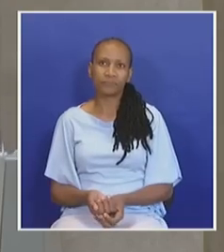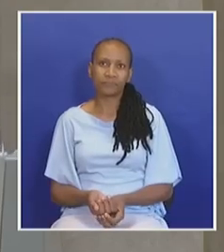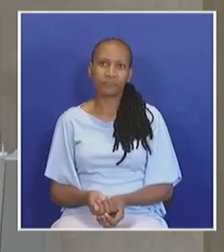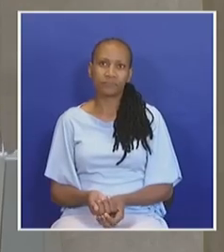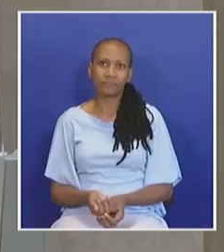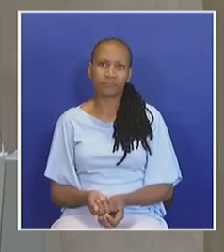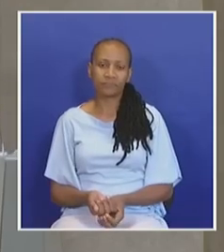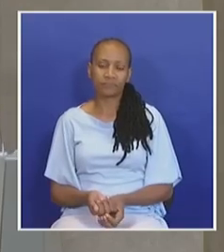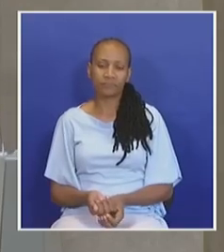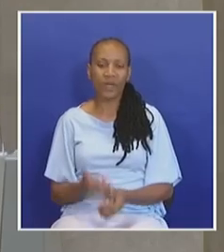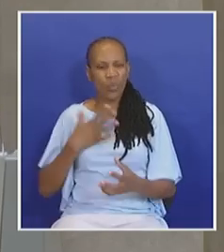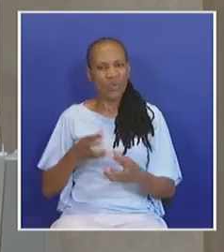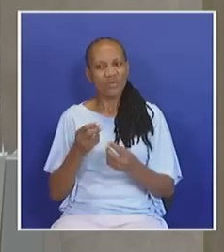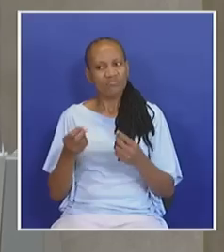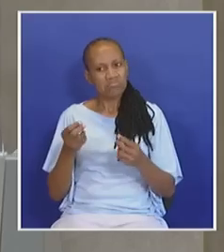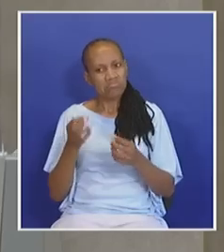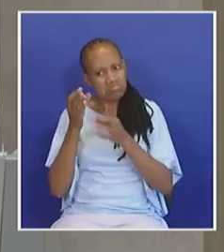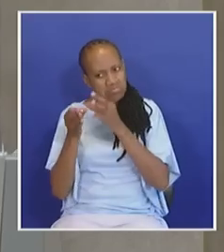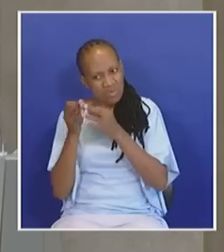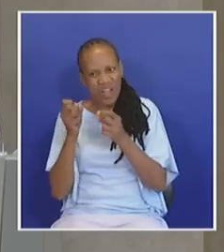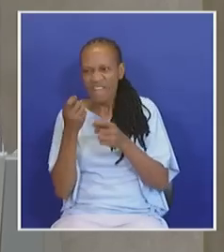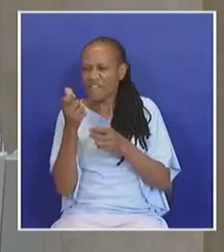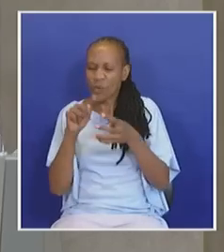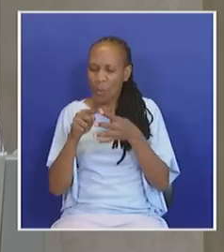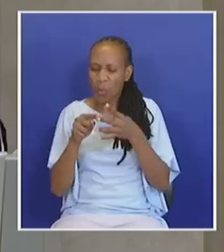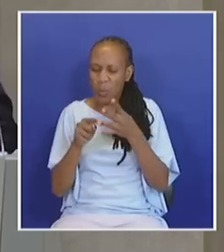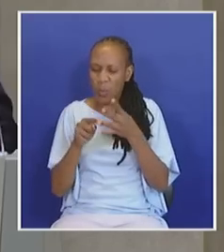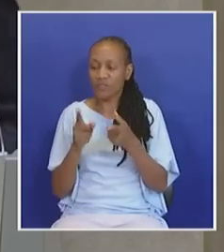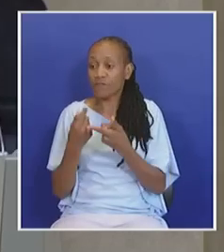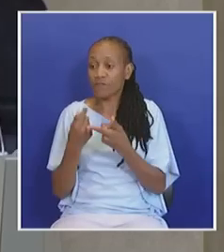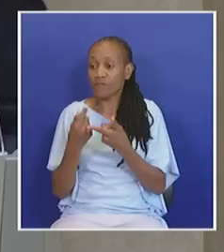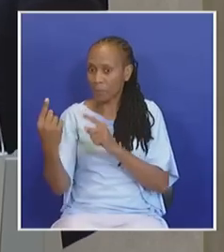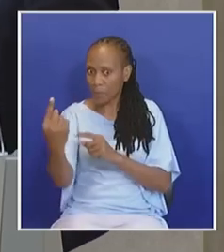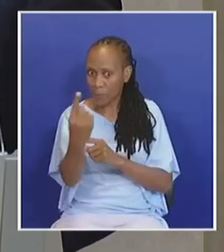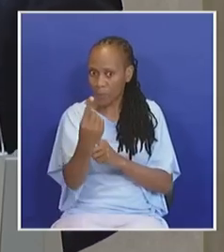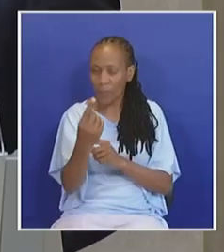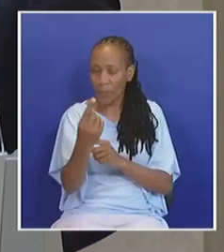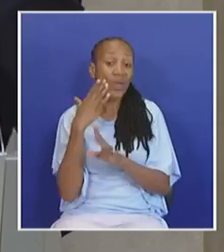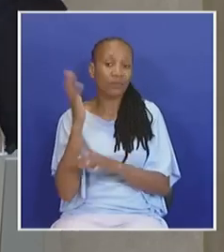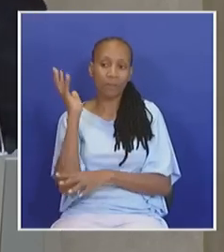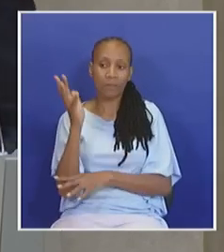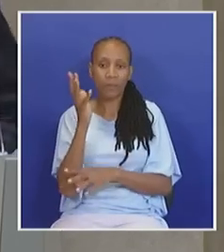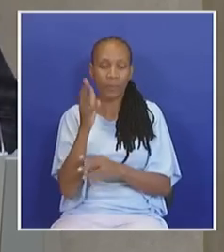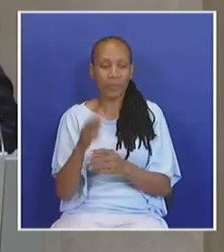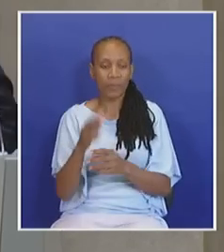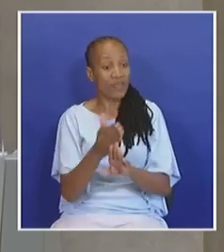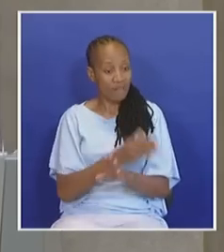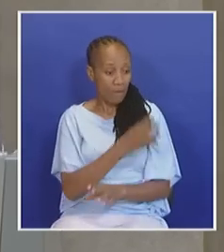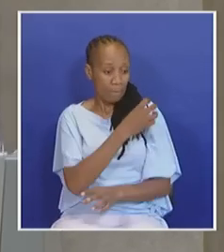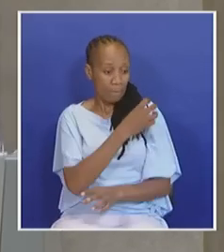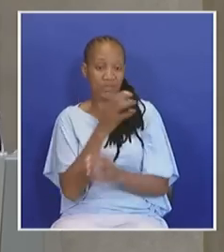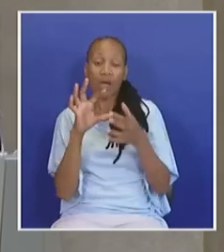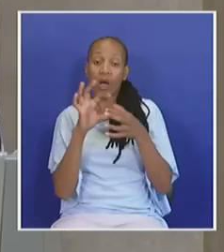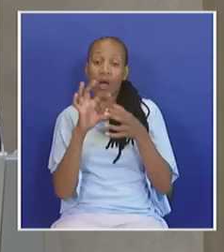colleagues have raised during the course of the debate. Indeed, as the Minister of Home Affairs indicated,